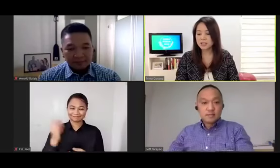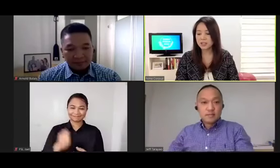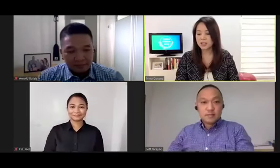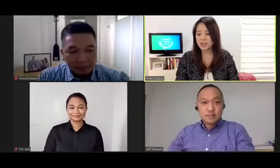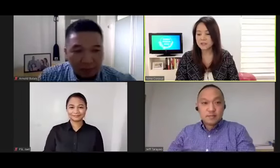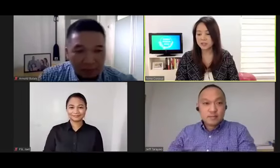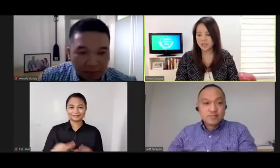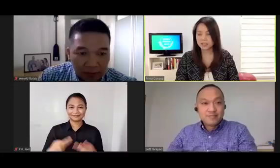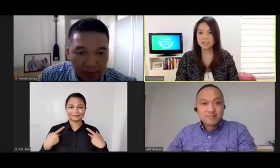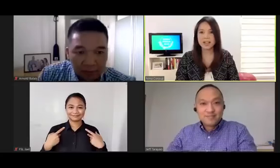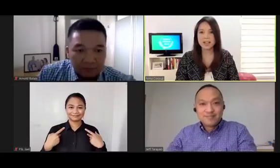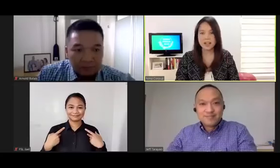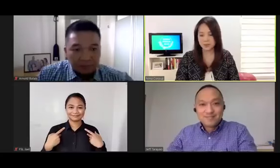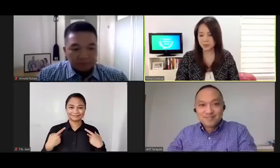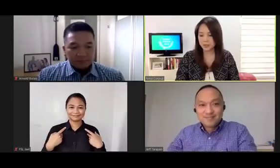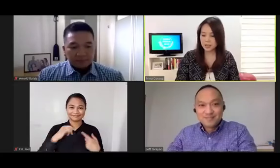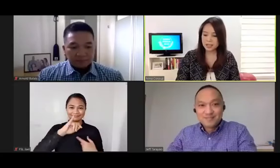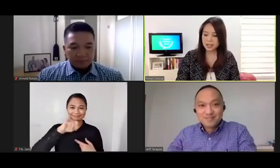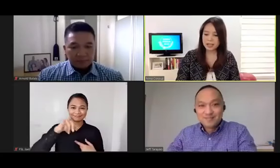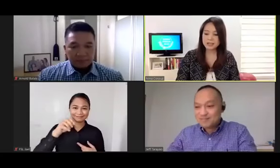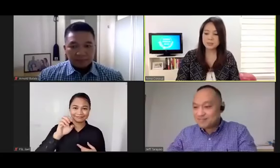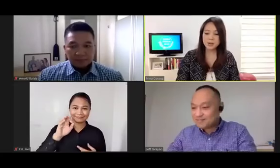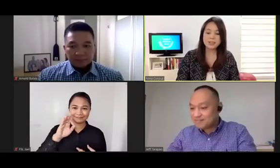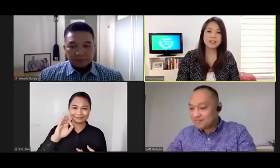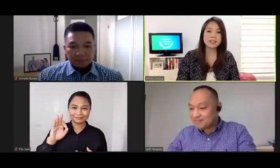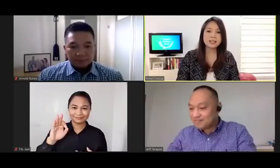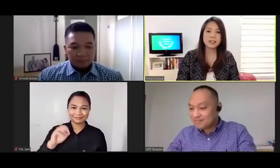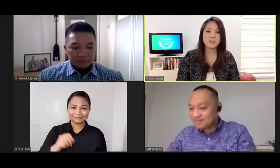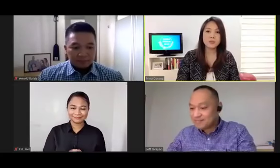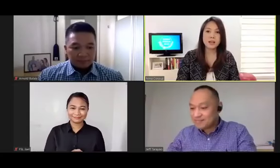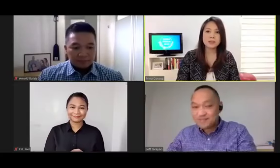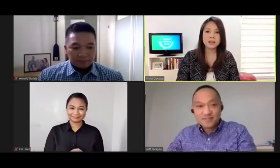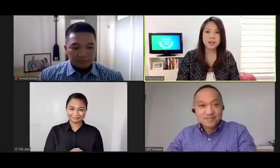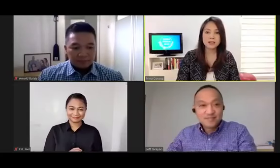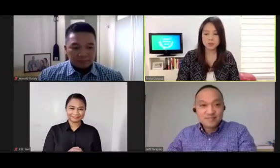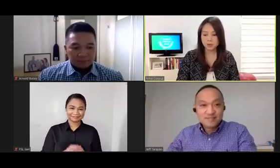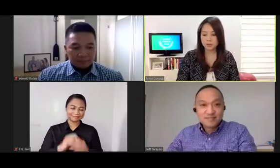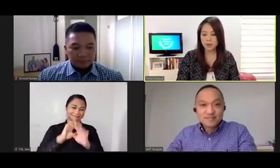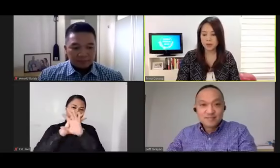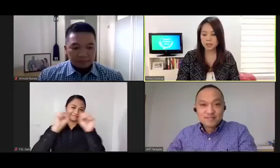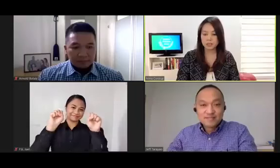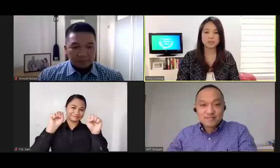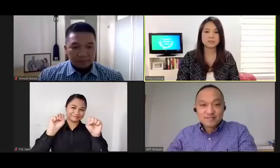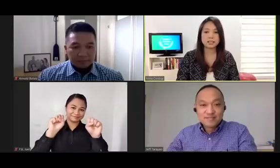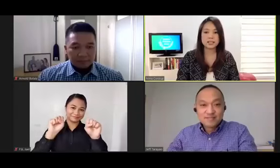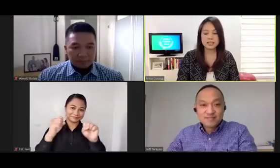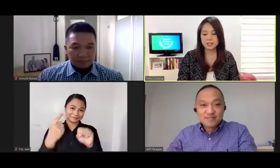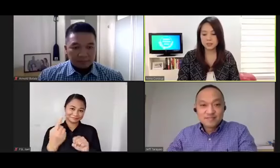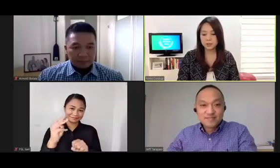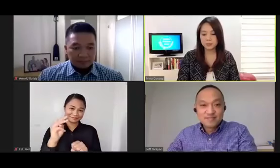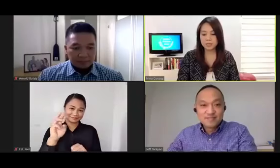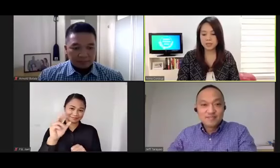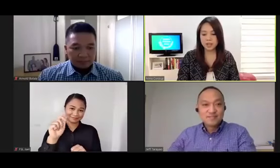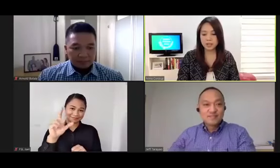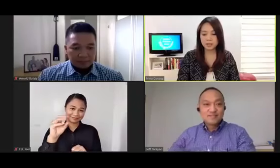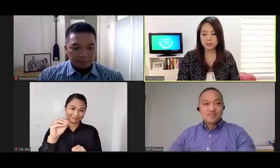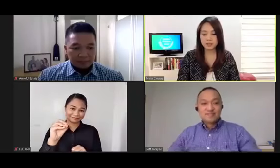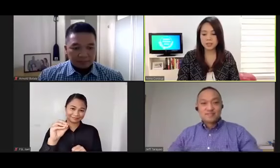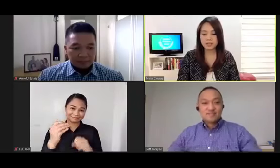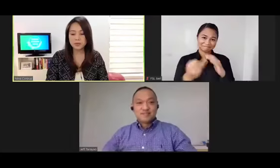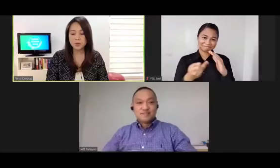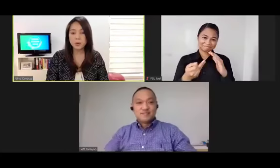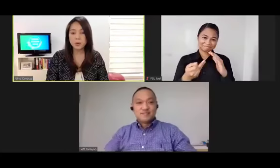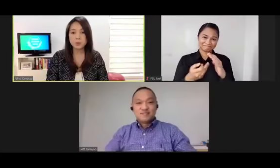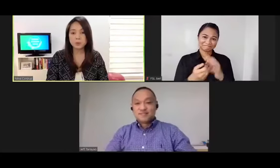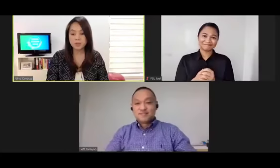Meralco Foundation, served as chairman of the League of Corporate Foundations and president of the Coalition for Better